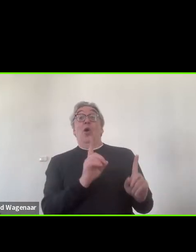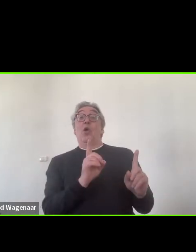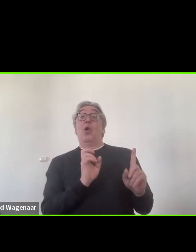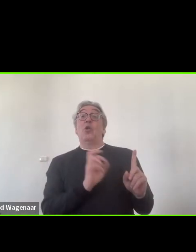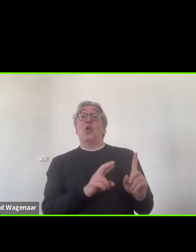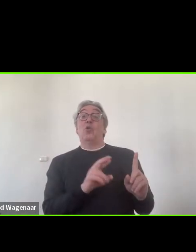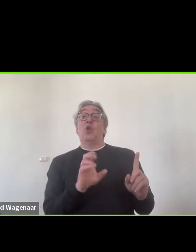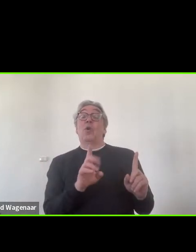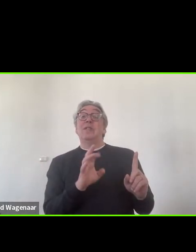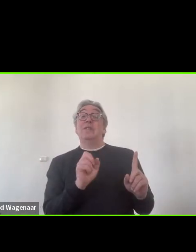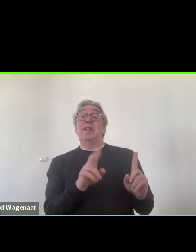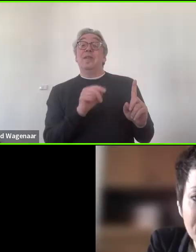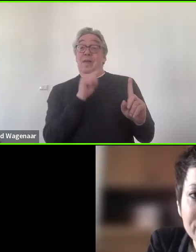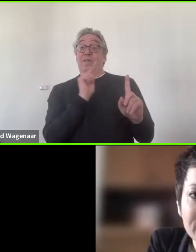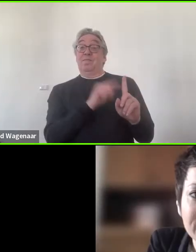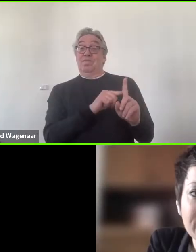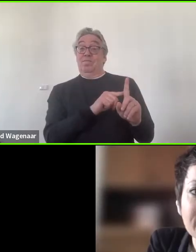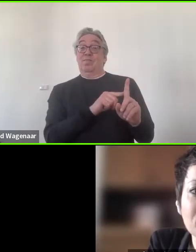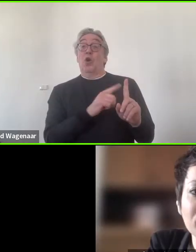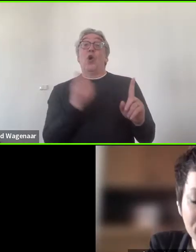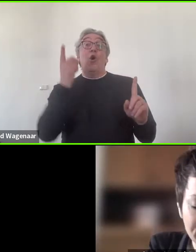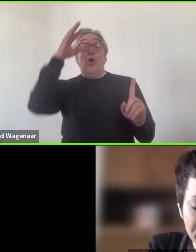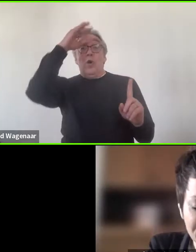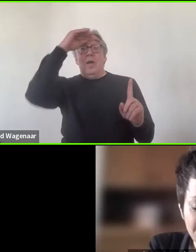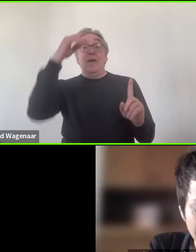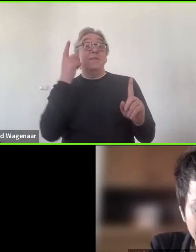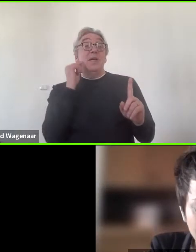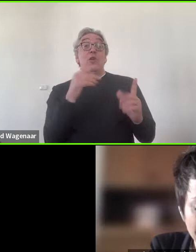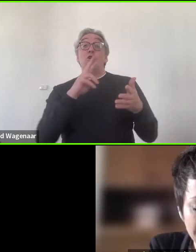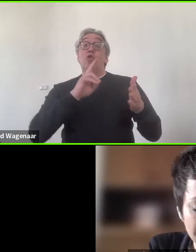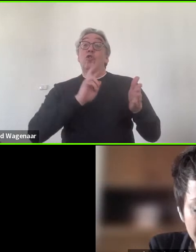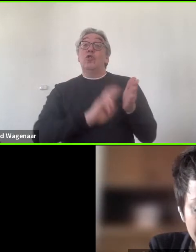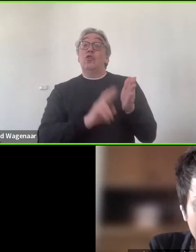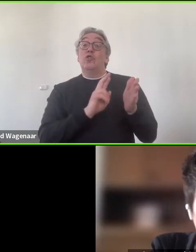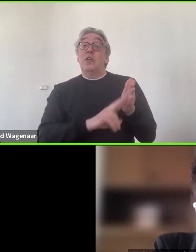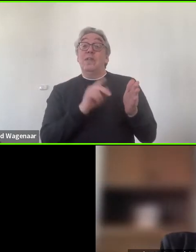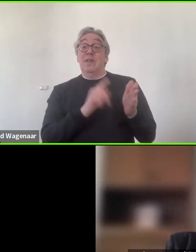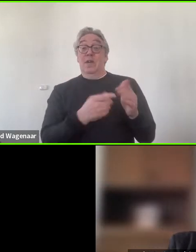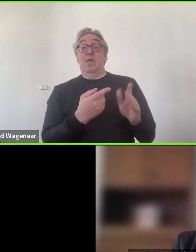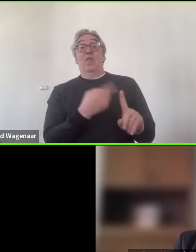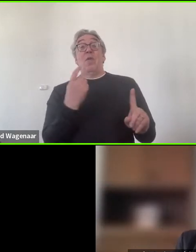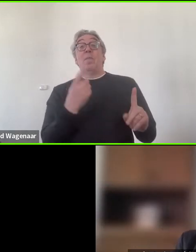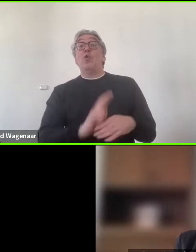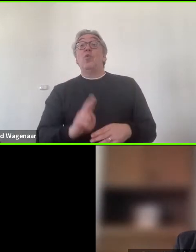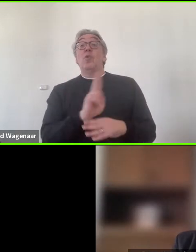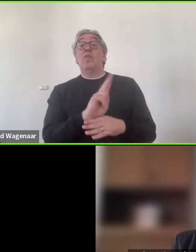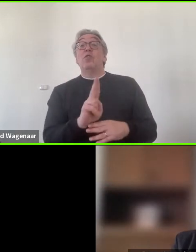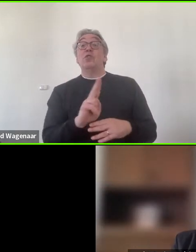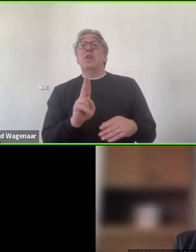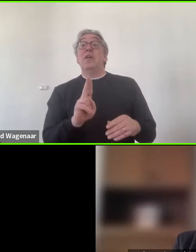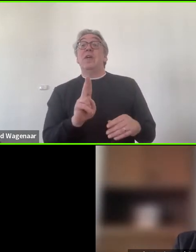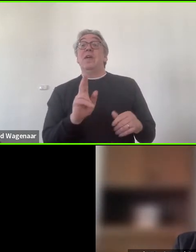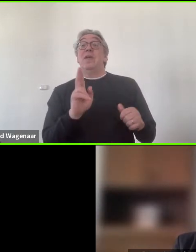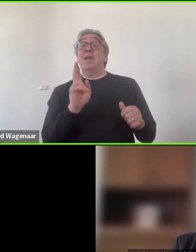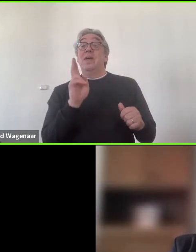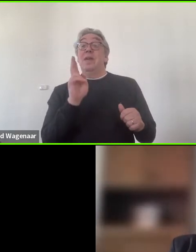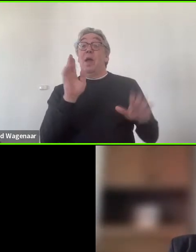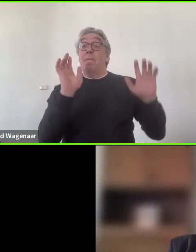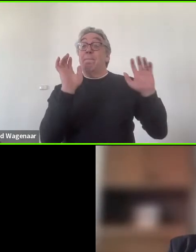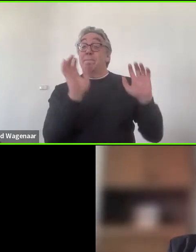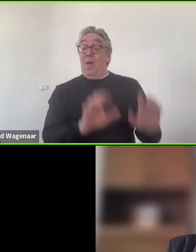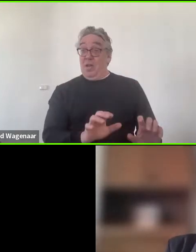the Interdisciplinary Center on Gender Studies at University of Bern, Switzerland. Christine will present the